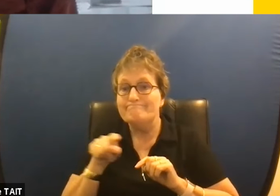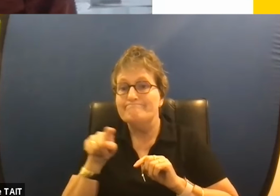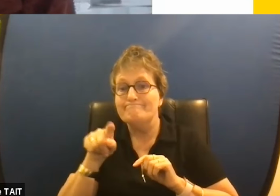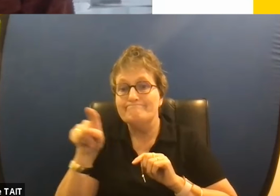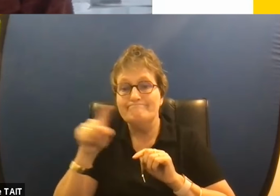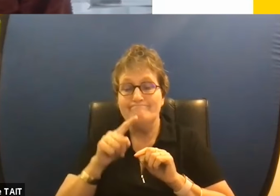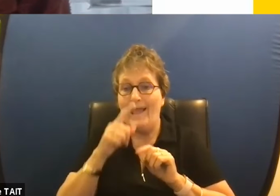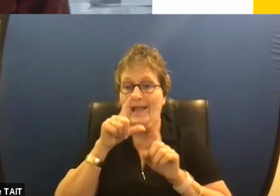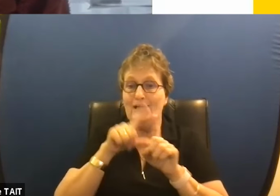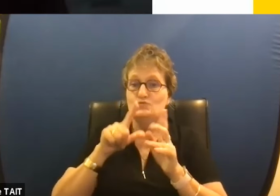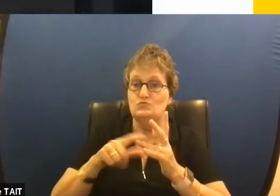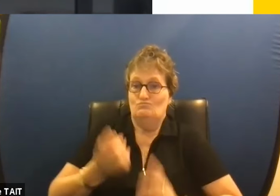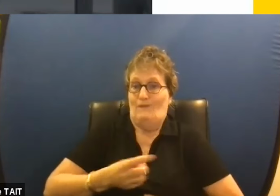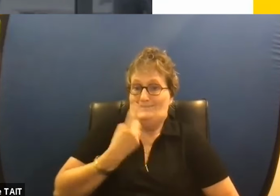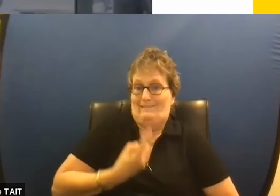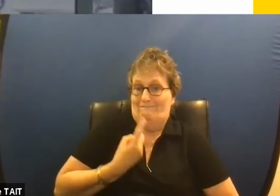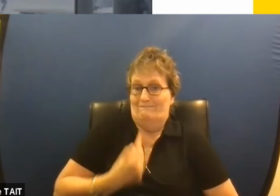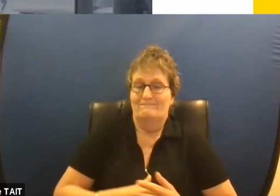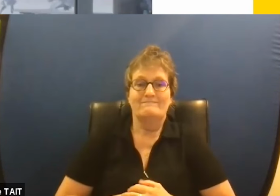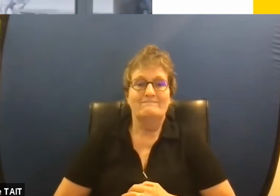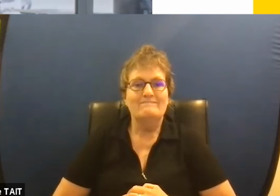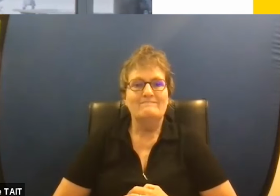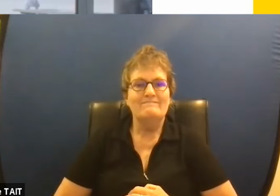for myself.